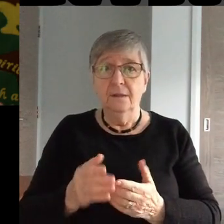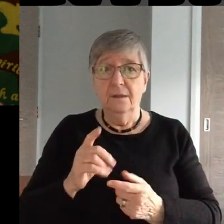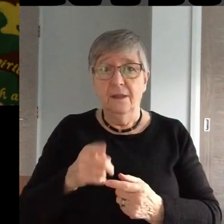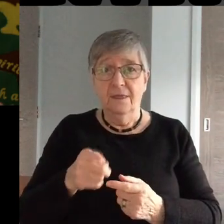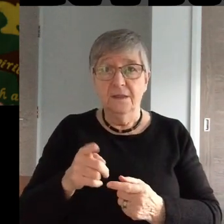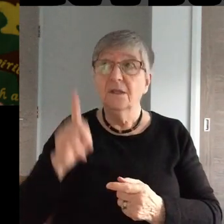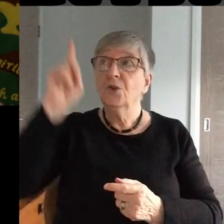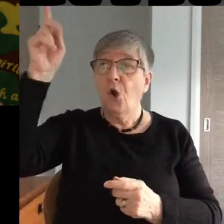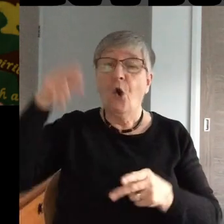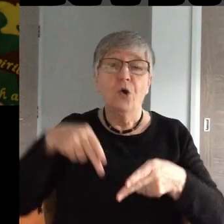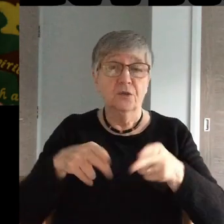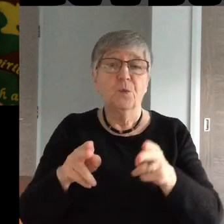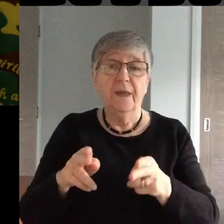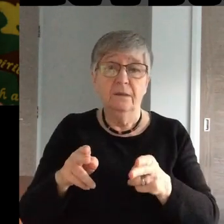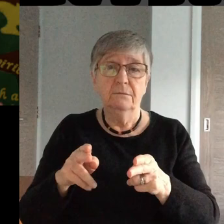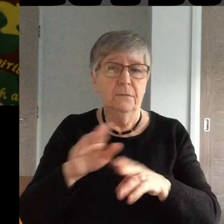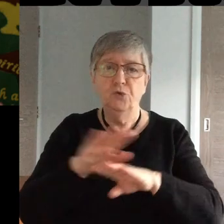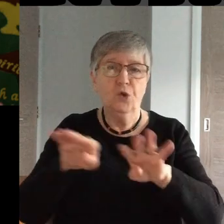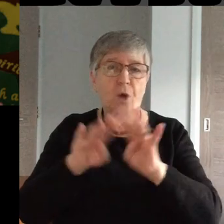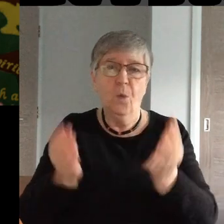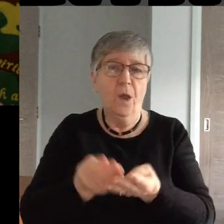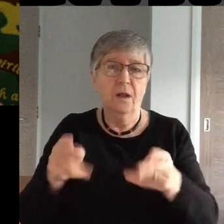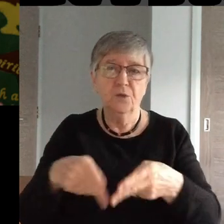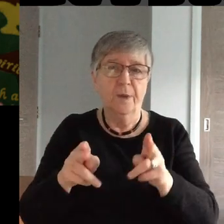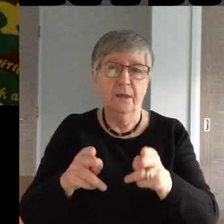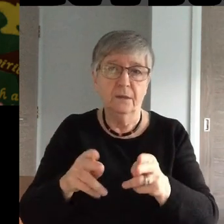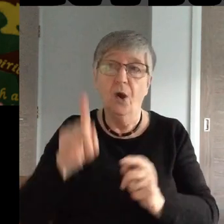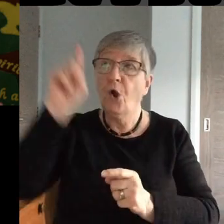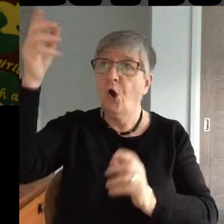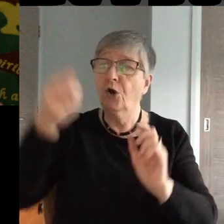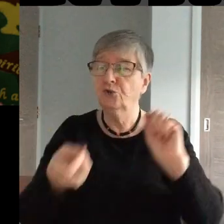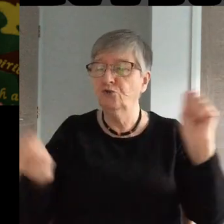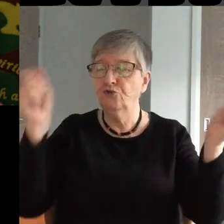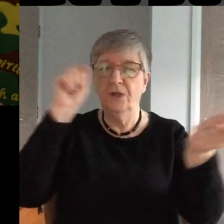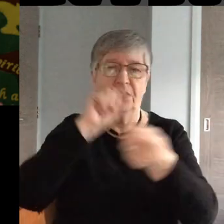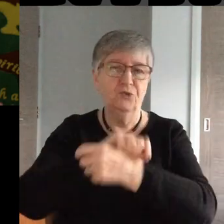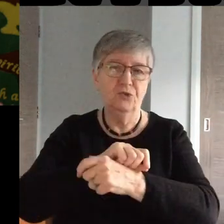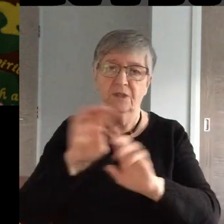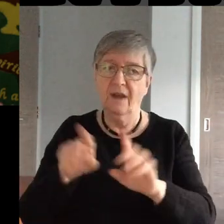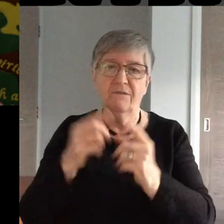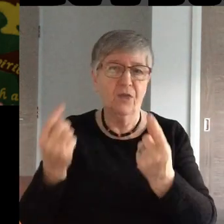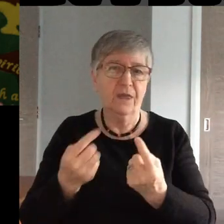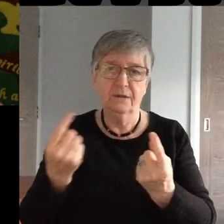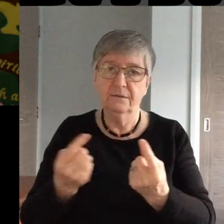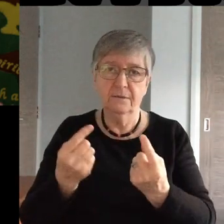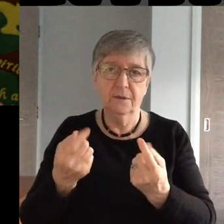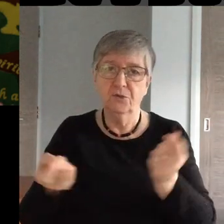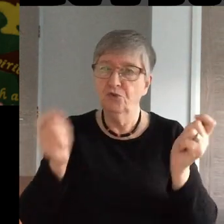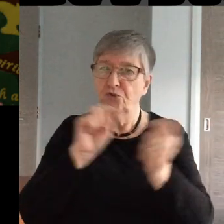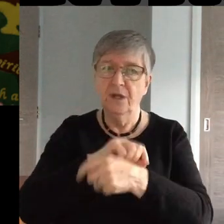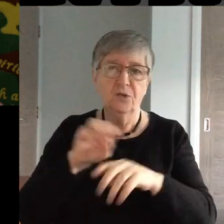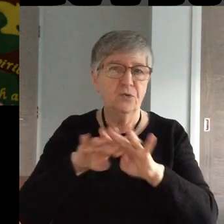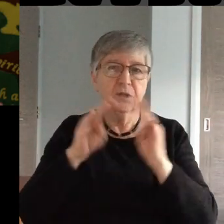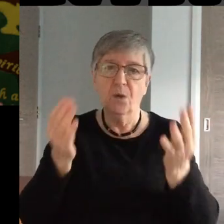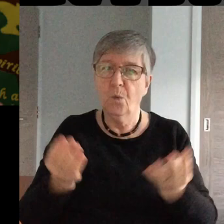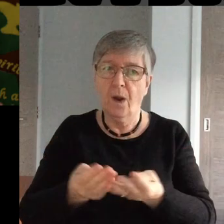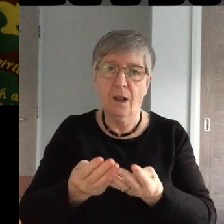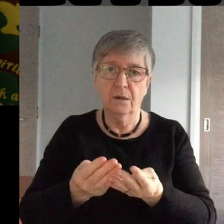this is God's way, isn't it? Turning everything on its head, changing the world from a different